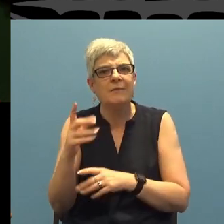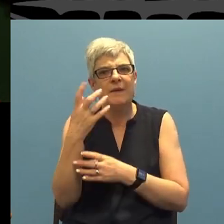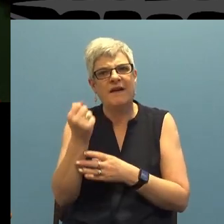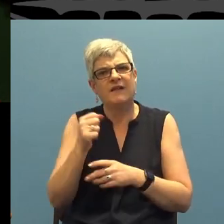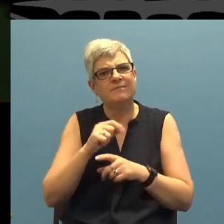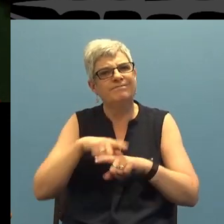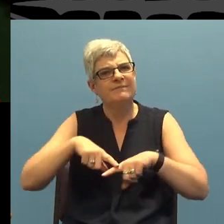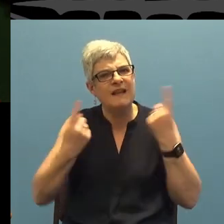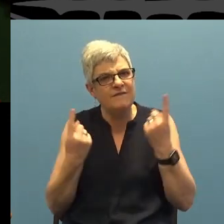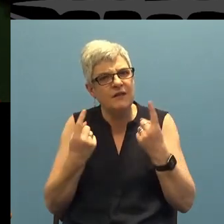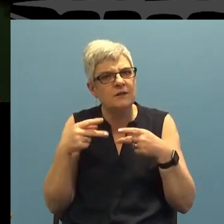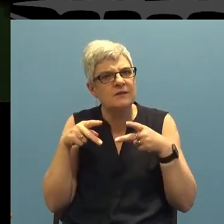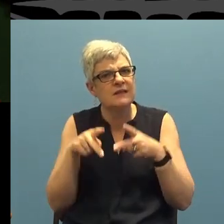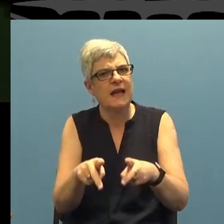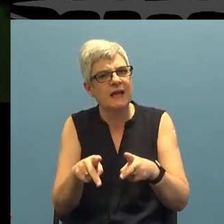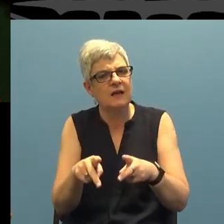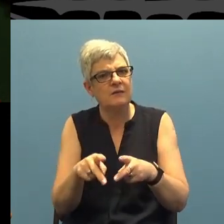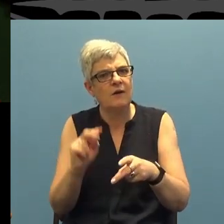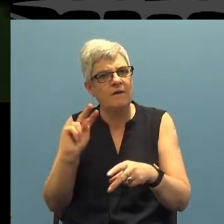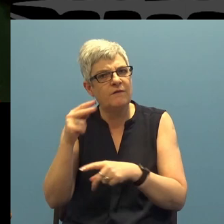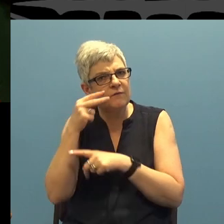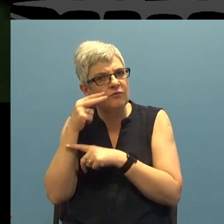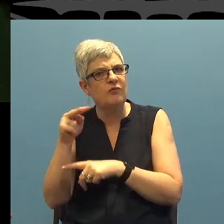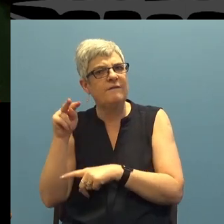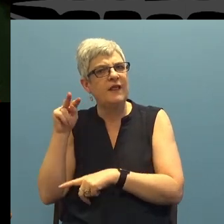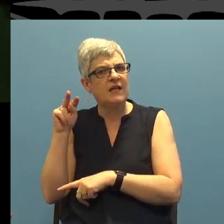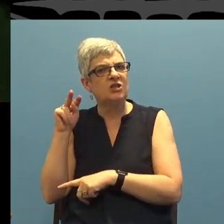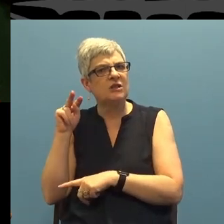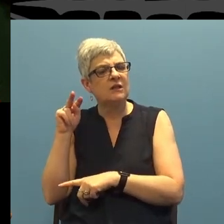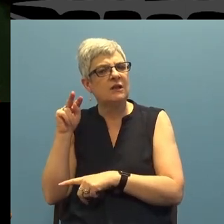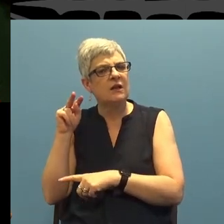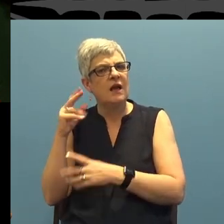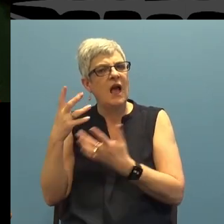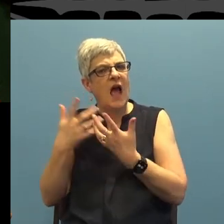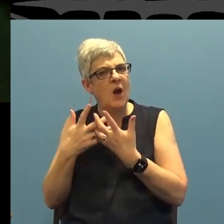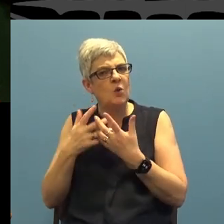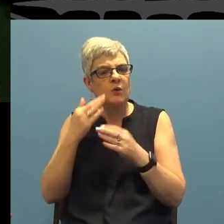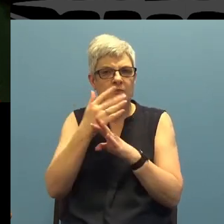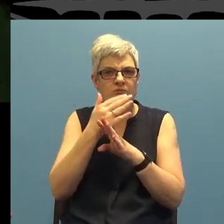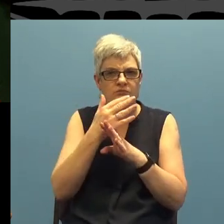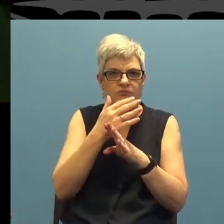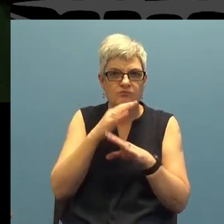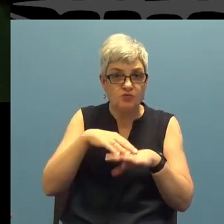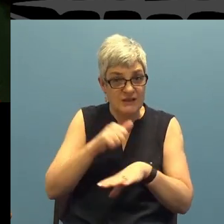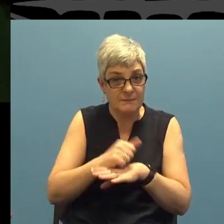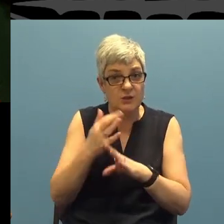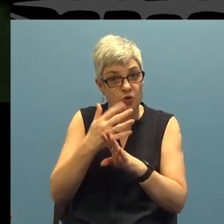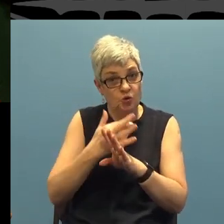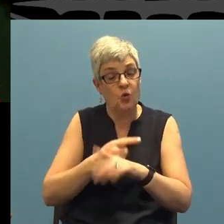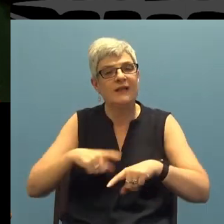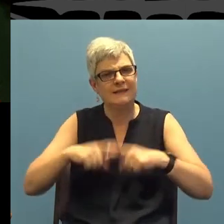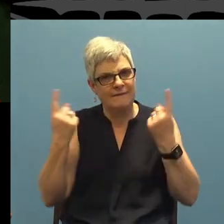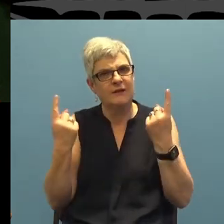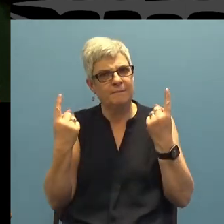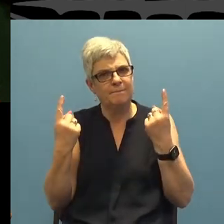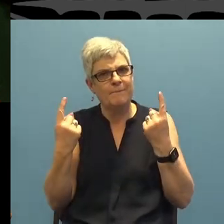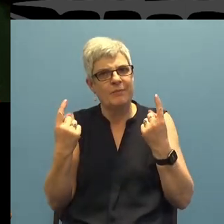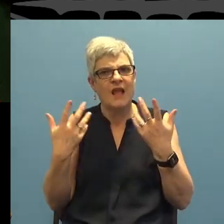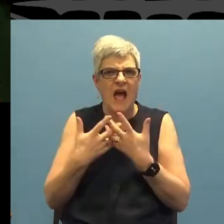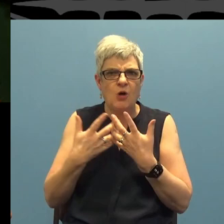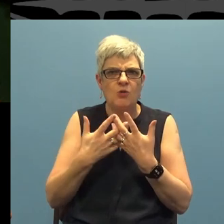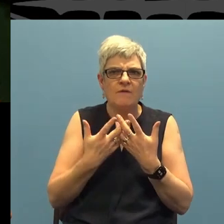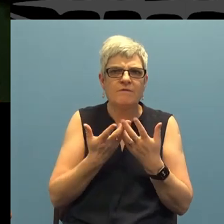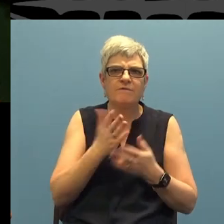of reflection for you about how the Christmas story is different, about how it goes from